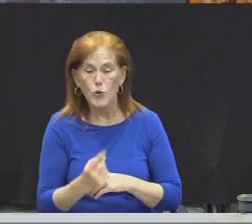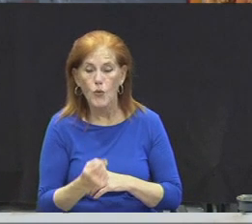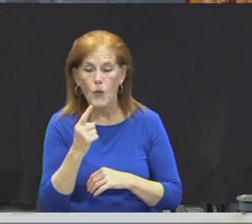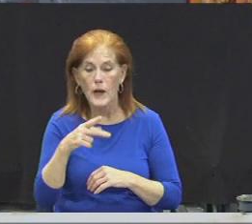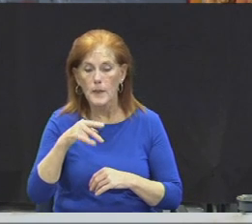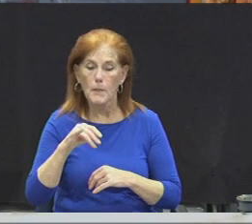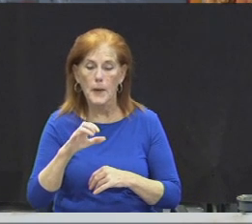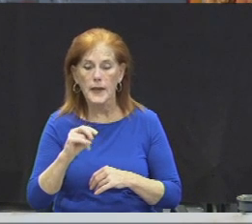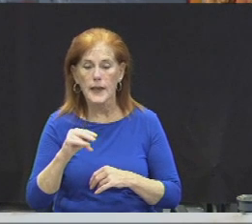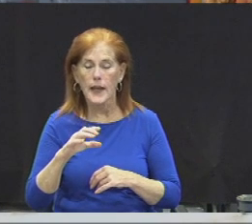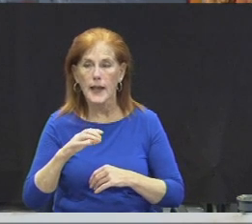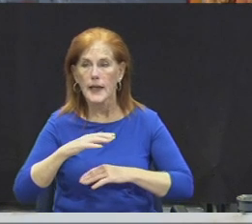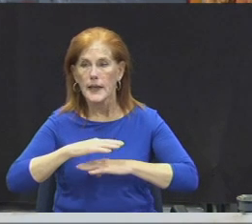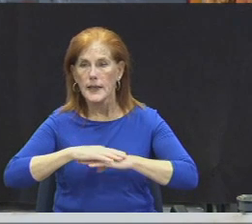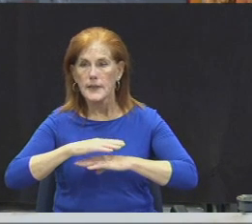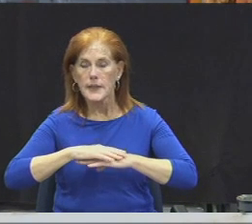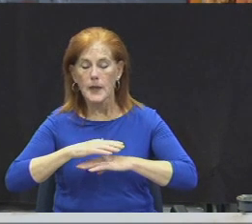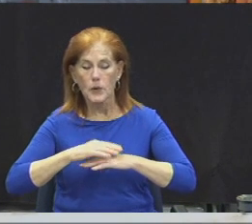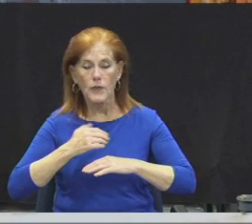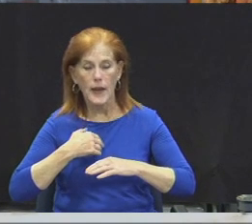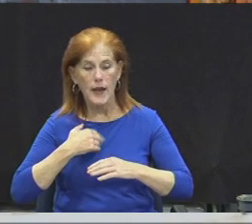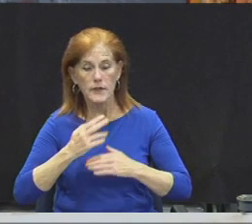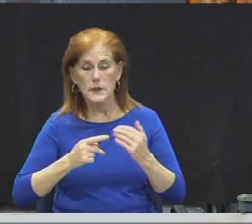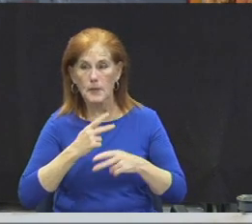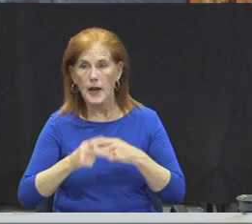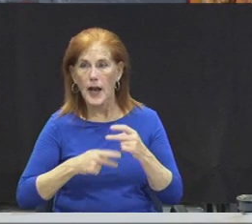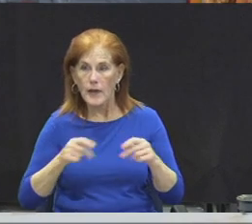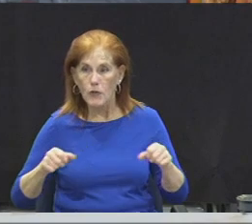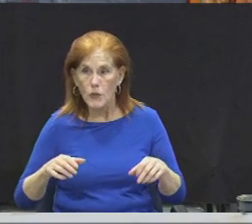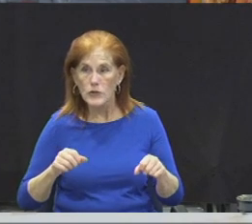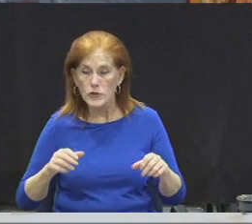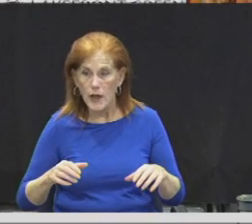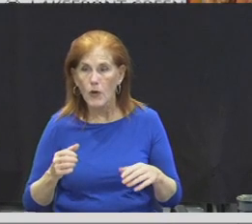is able for folks that are in mobility devices to pull up aside